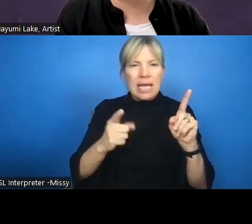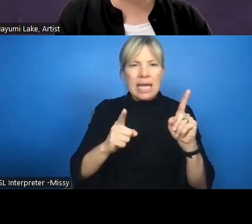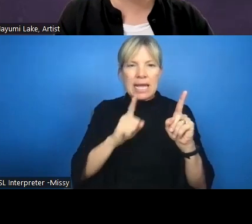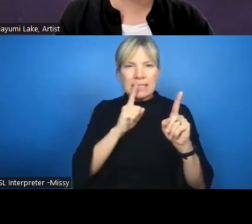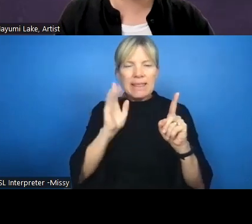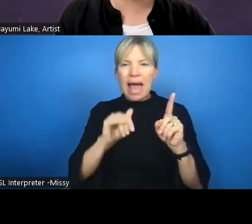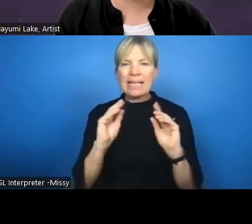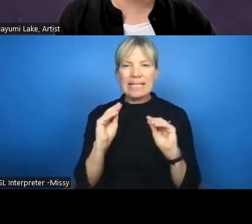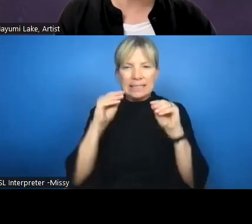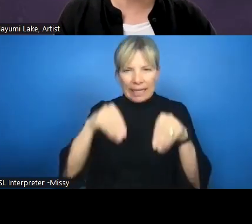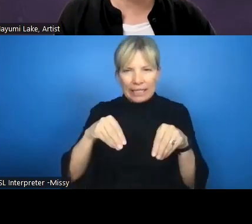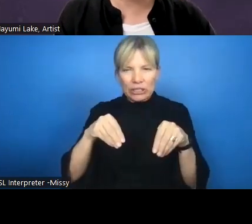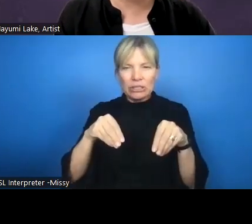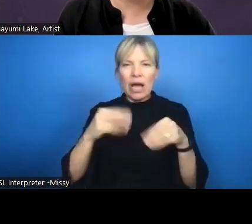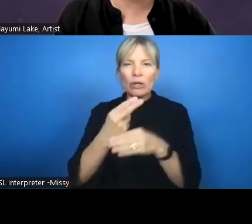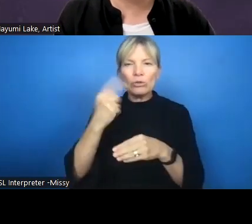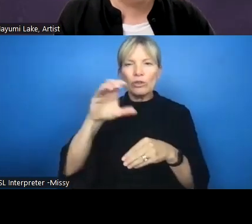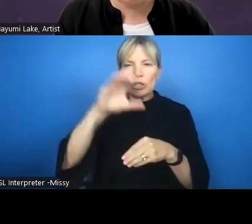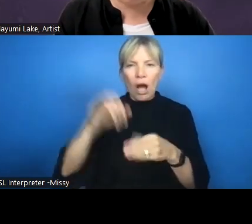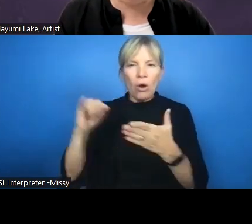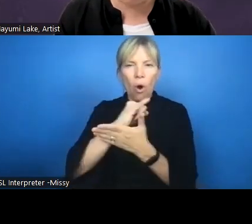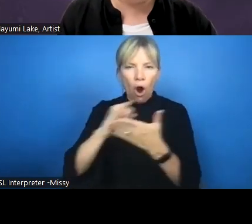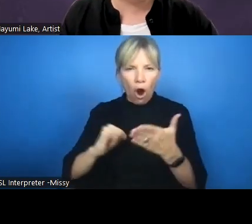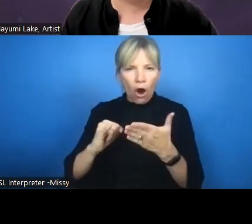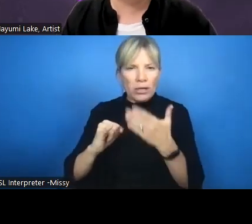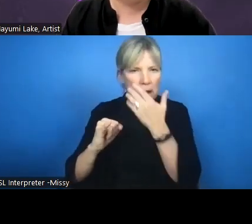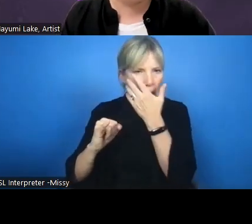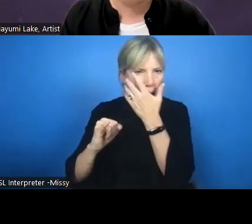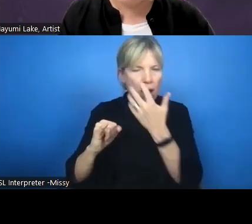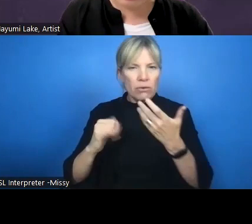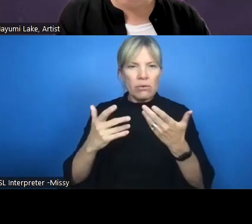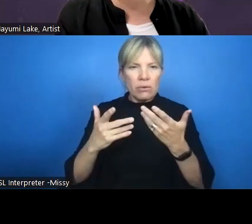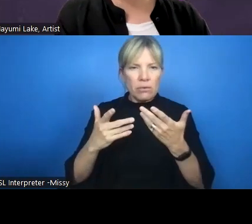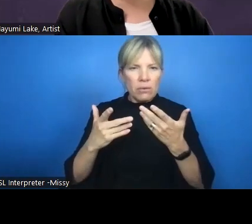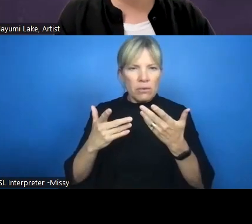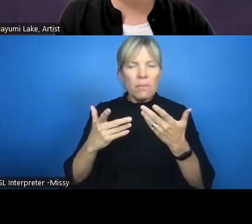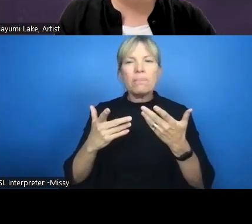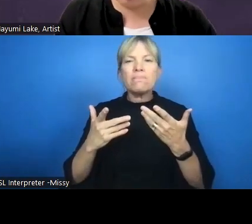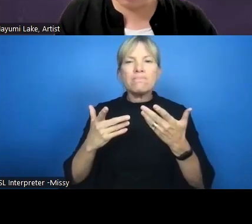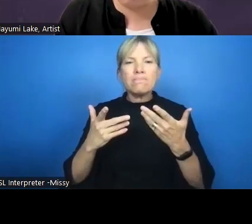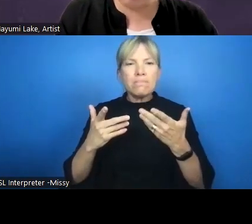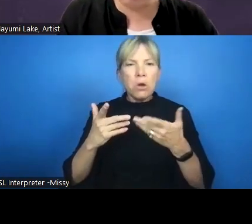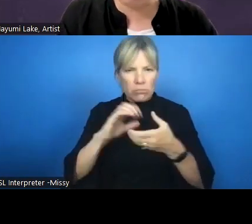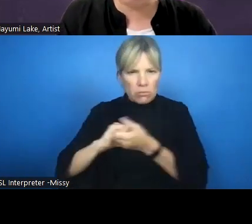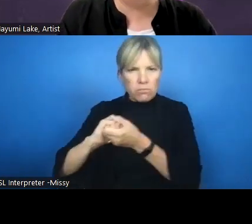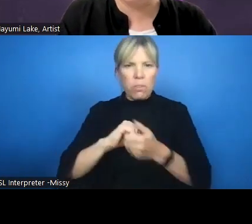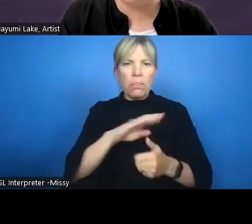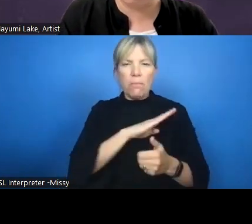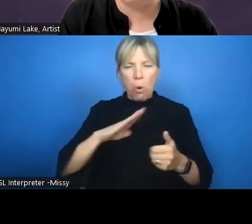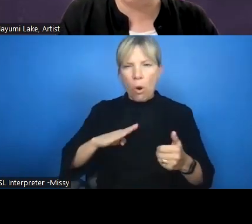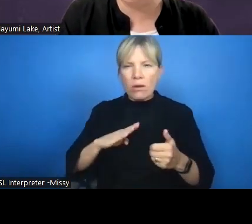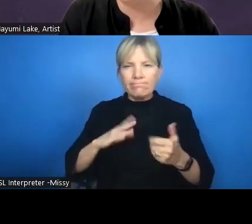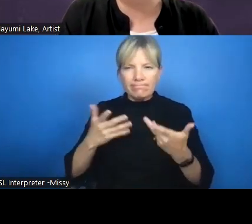I did for the Chicago Artist Coalition's, the boat residency. So this is the